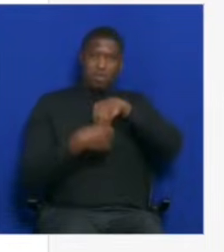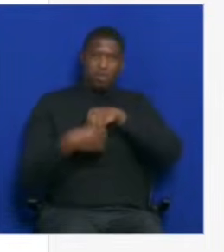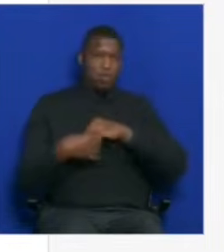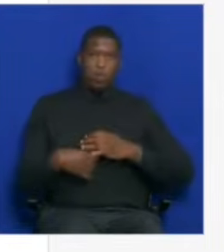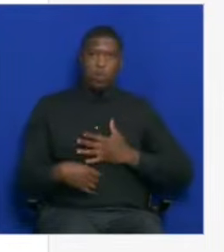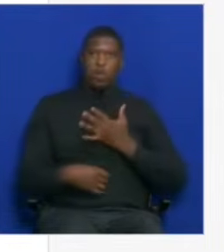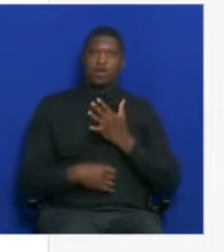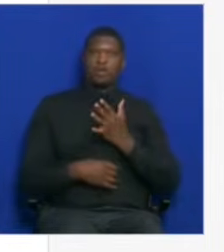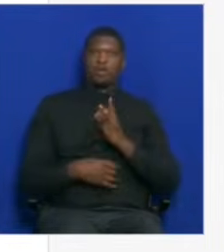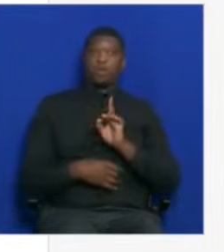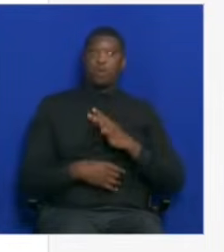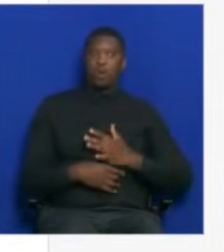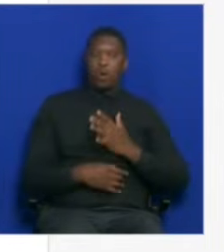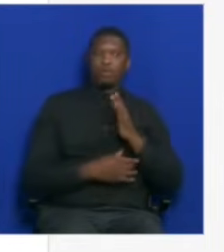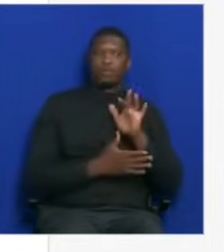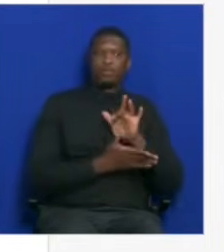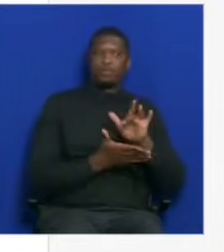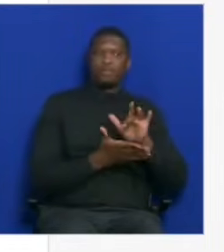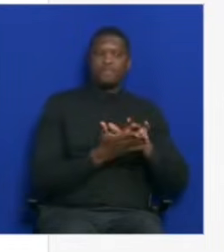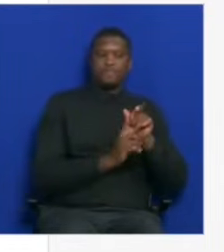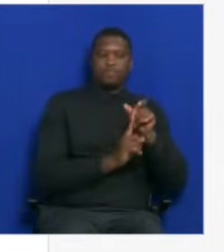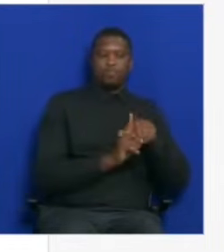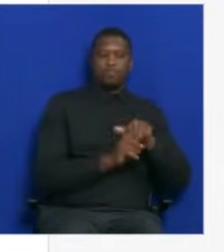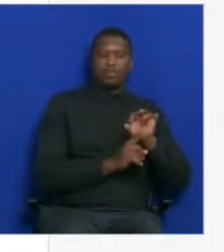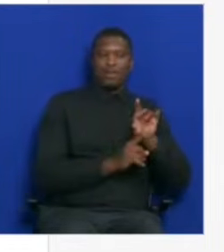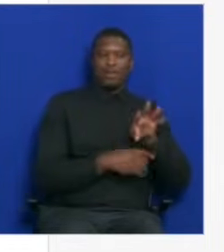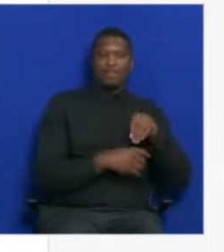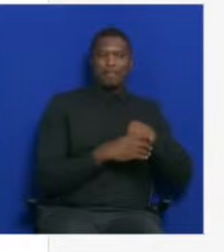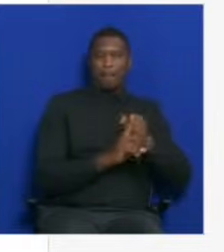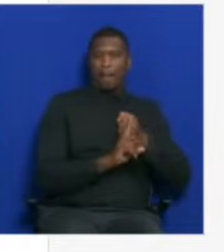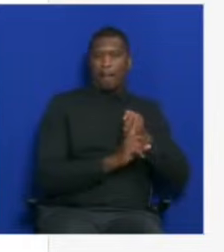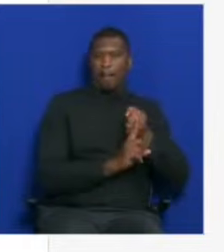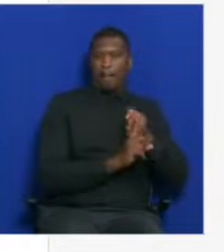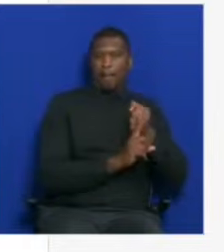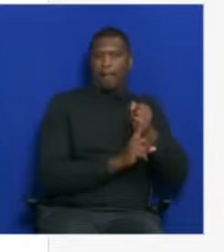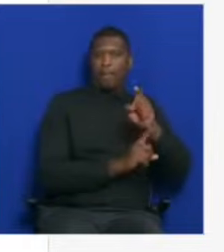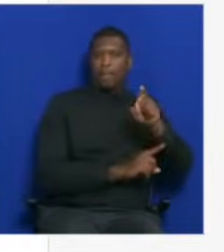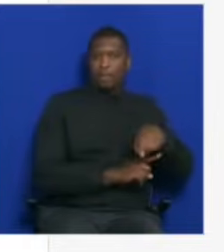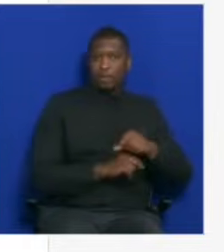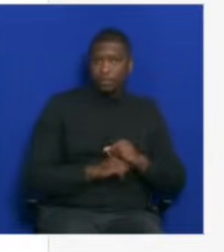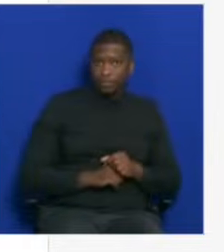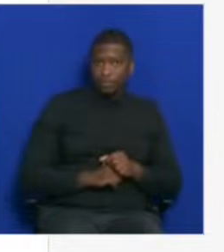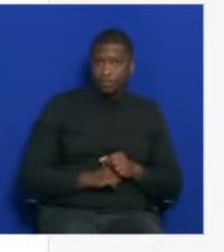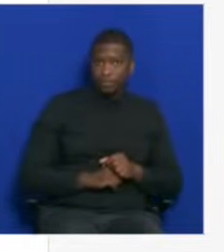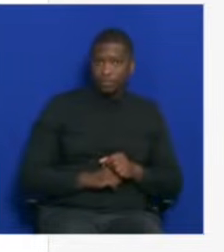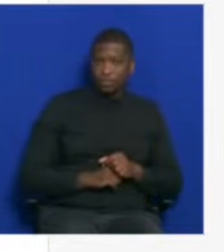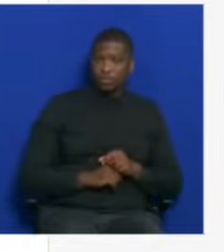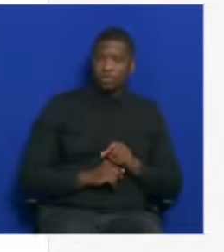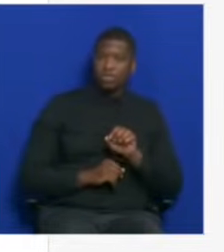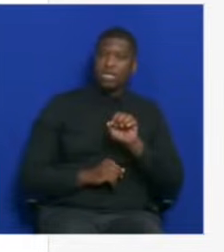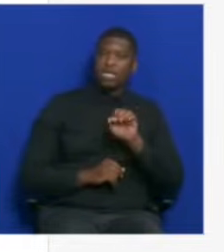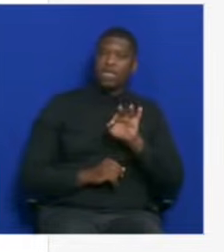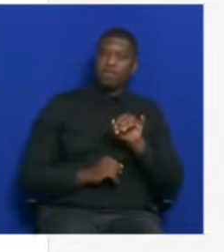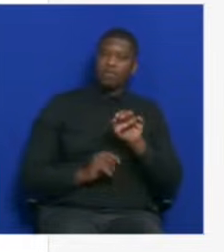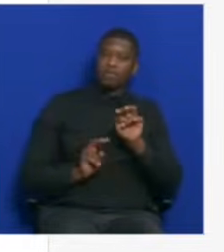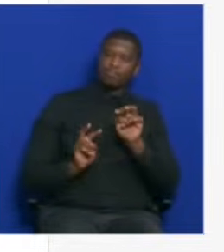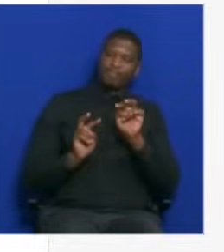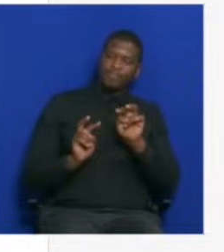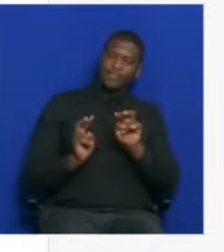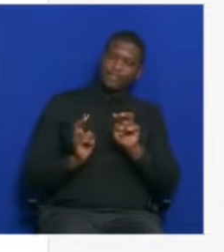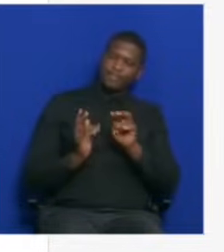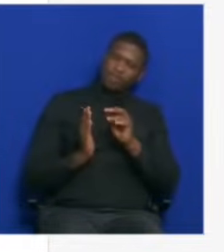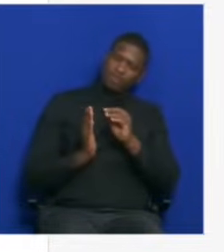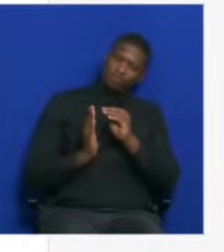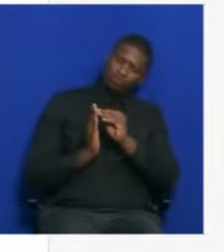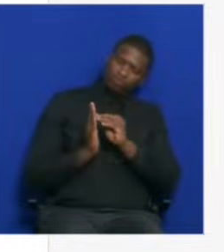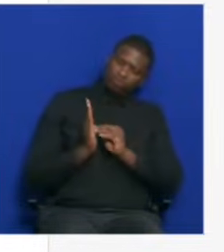IDAC investigator should pursue the investigation. So if you consider the deliberation that you